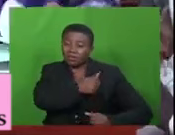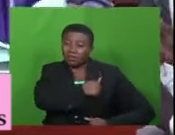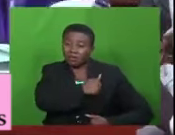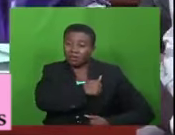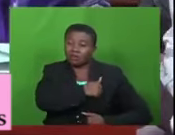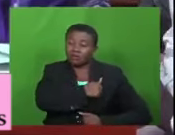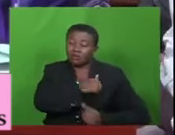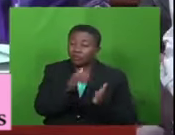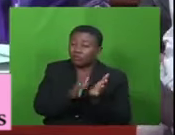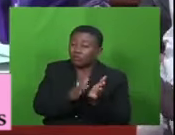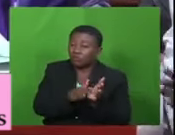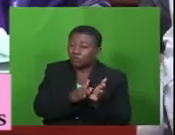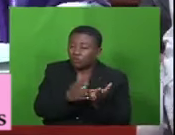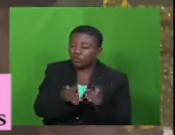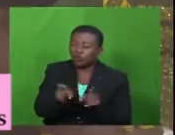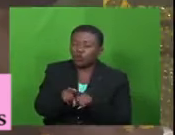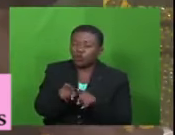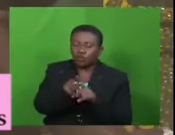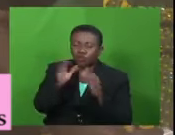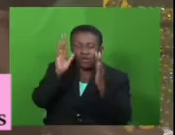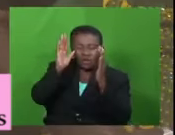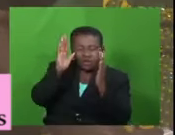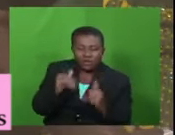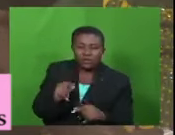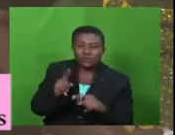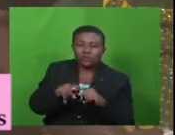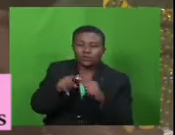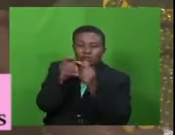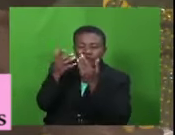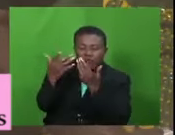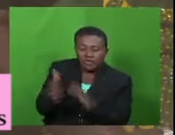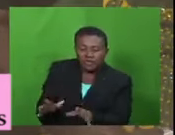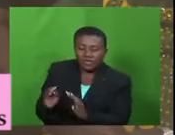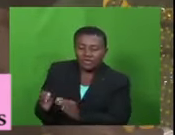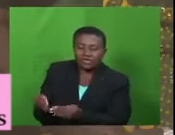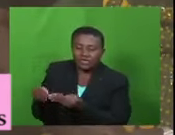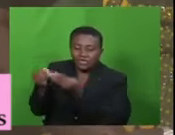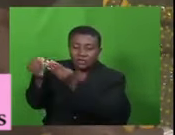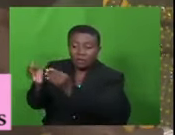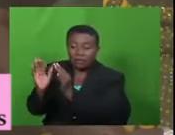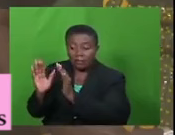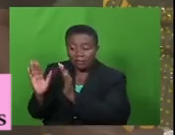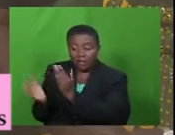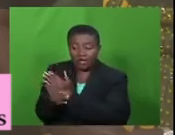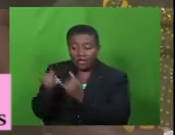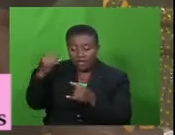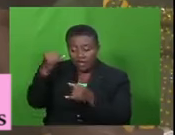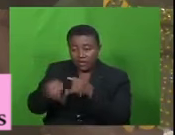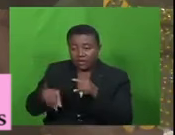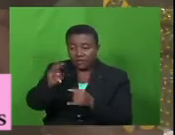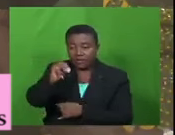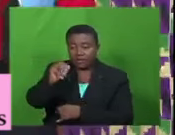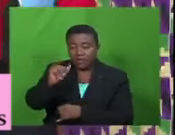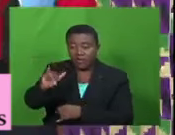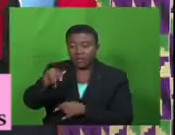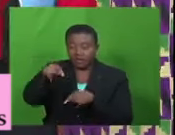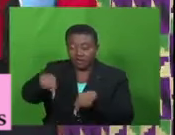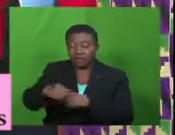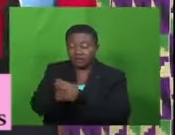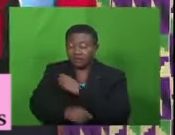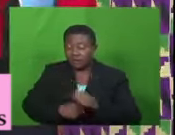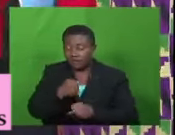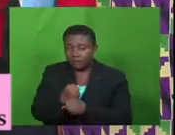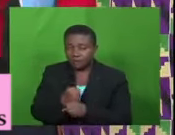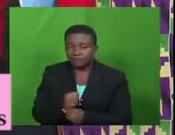Infrastructure Project are expected to be completed and handed over by the end of May this year.